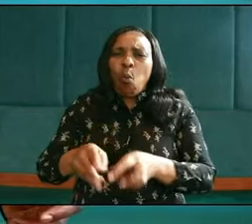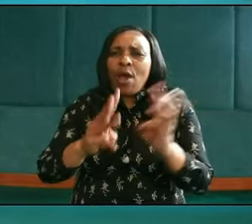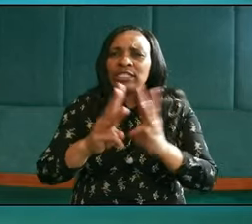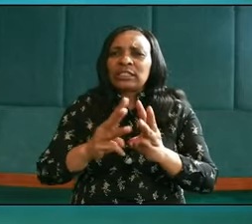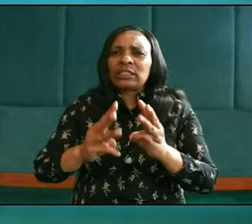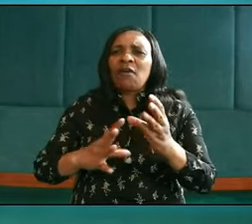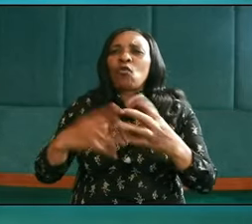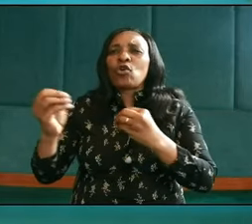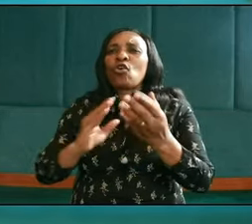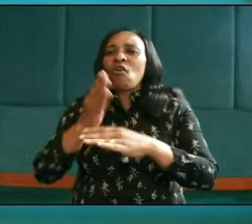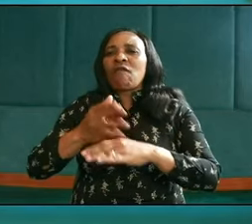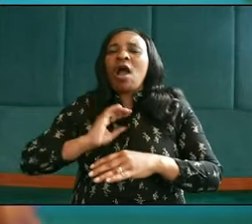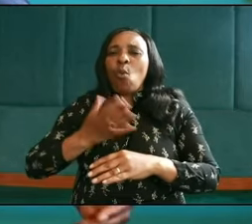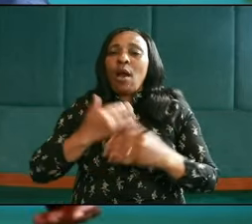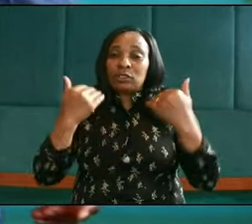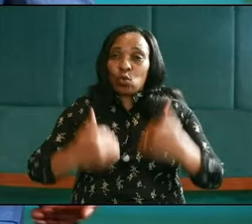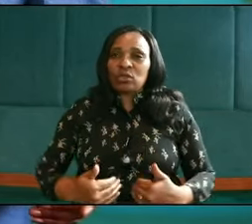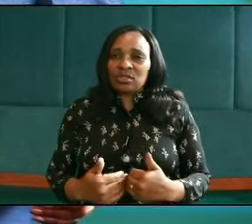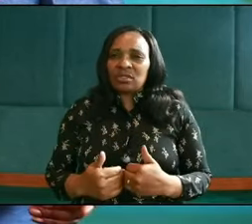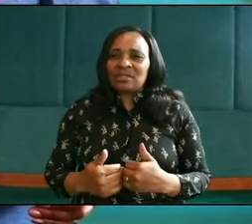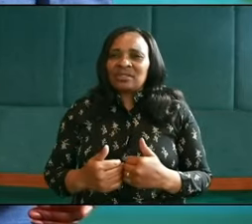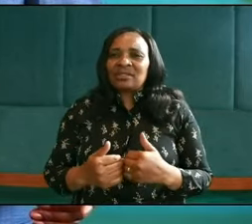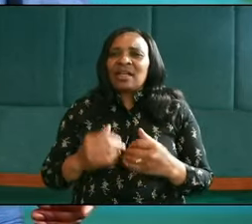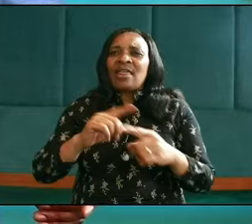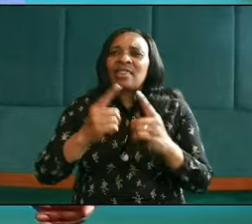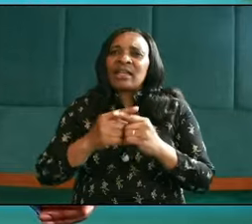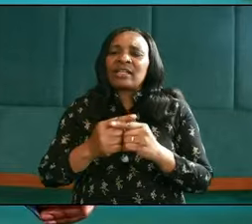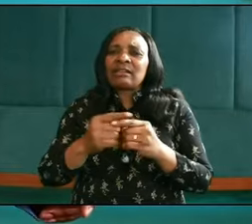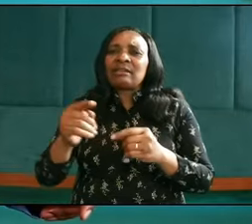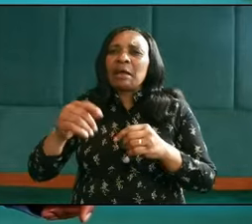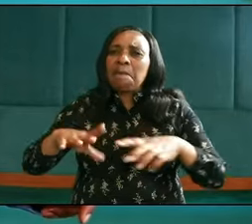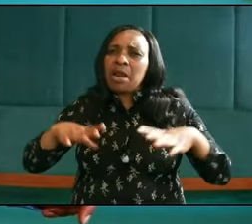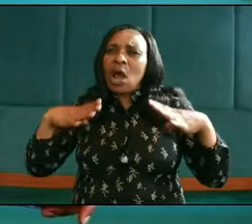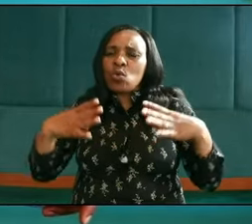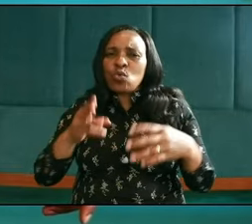soul. Then the proud waters had gone over our soul.